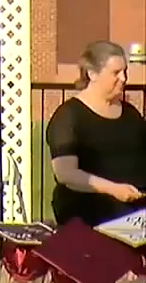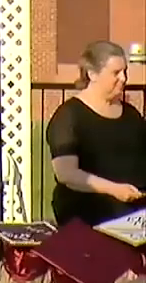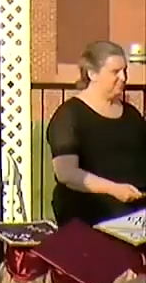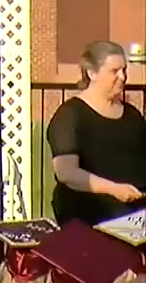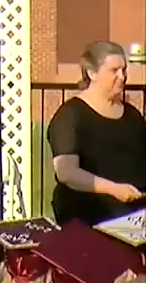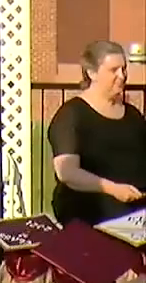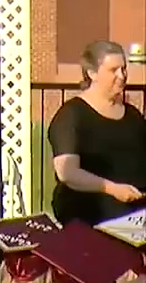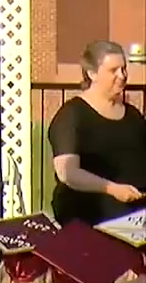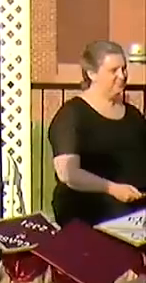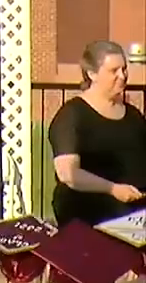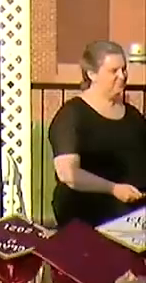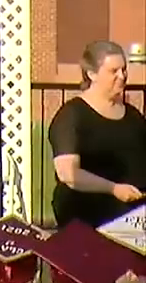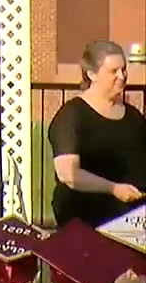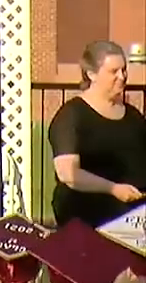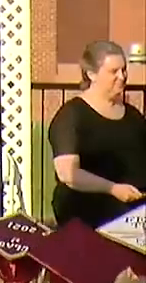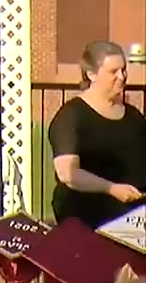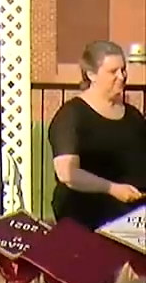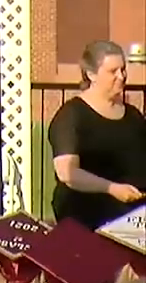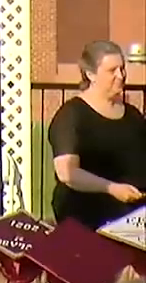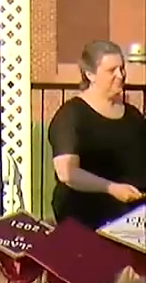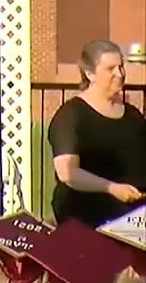Avery Elizabeth Bryanton.